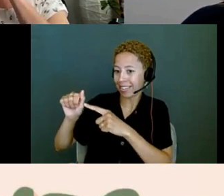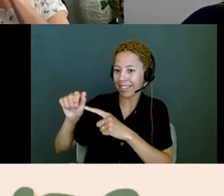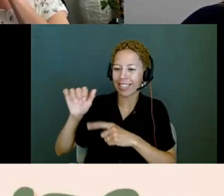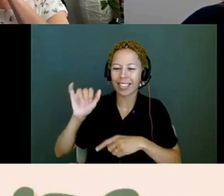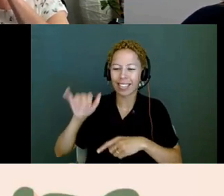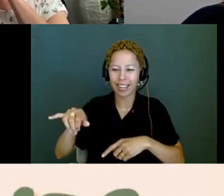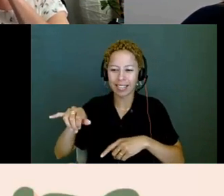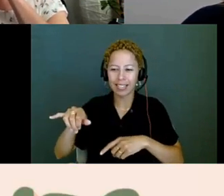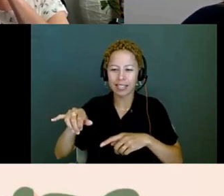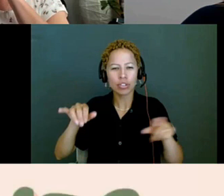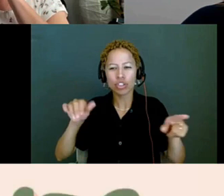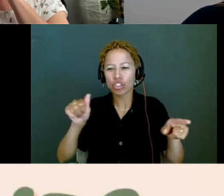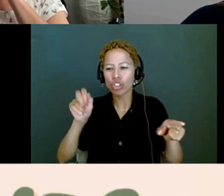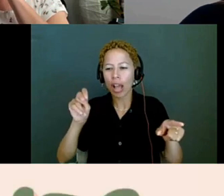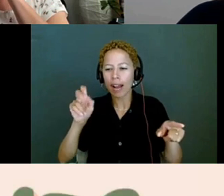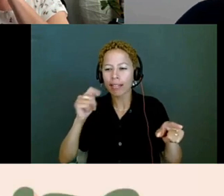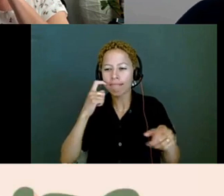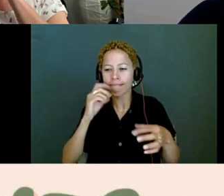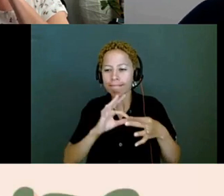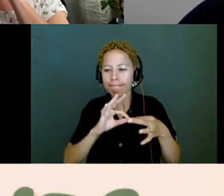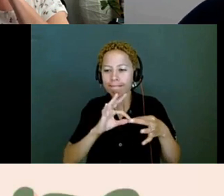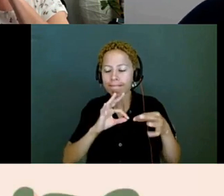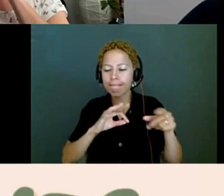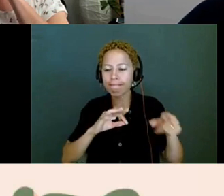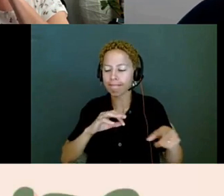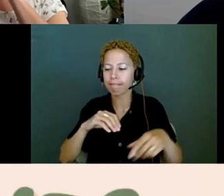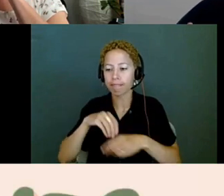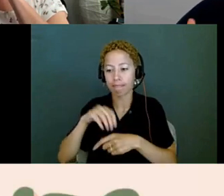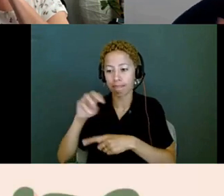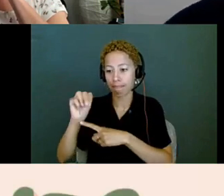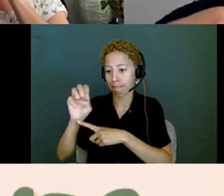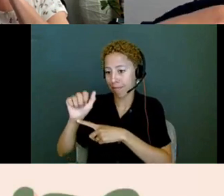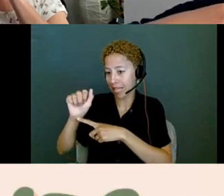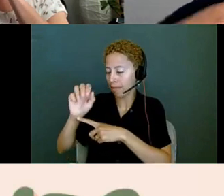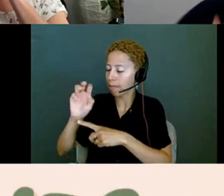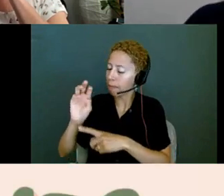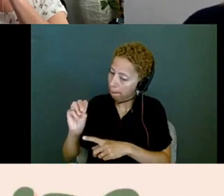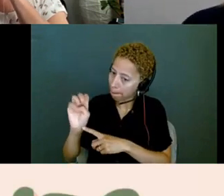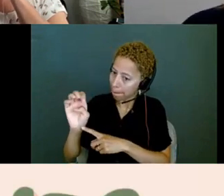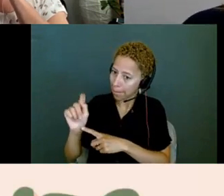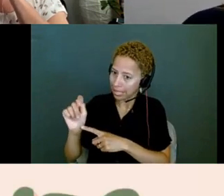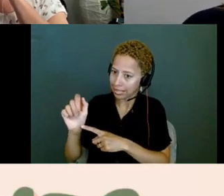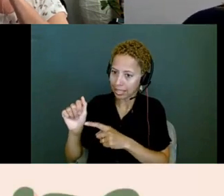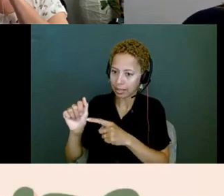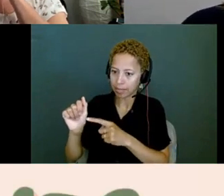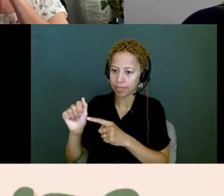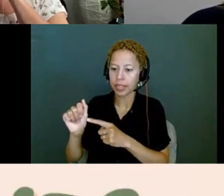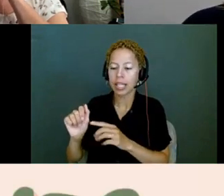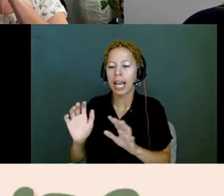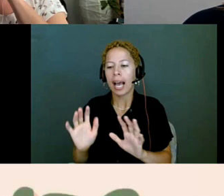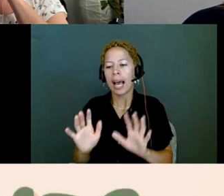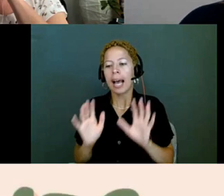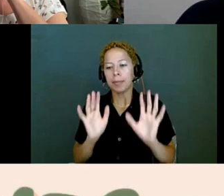area that Janet showed us in Meta, how to, there's